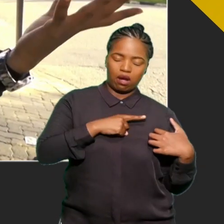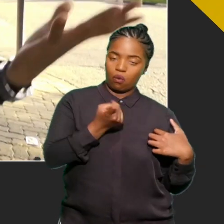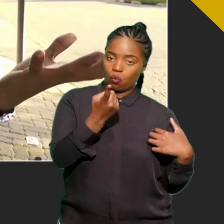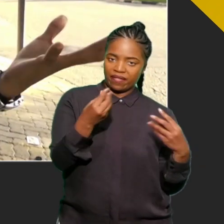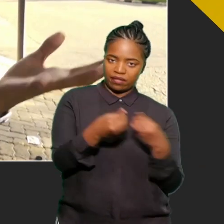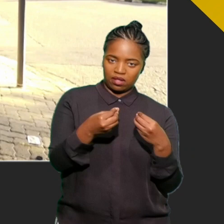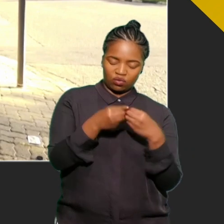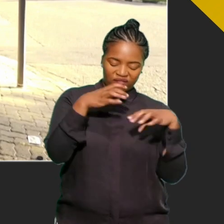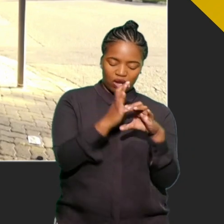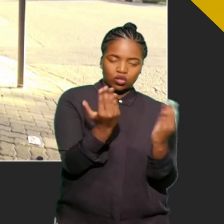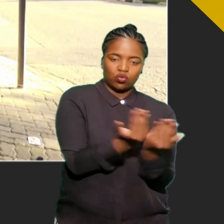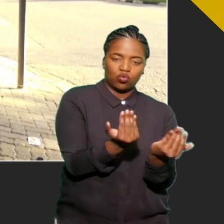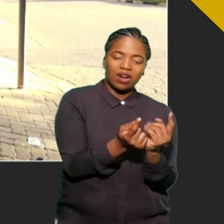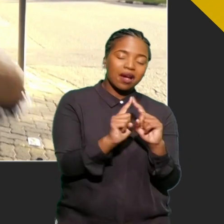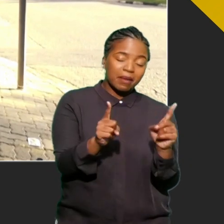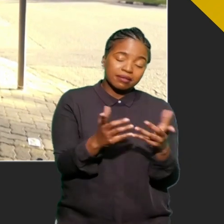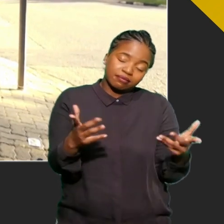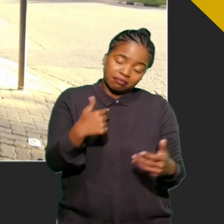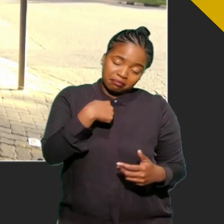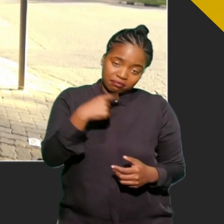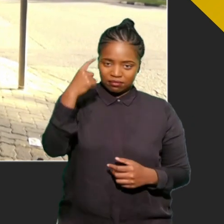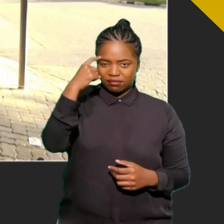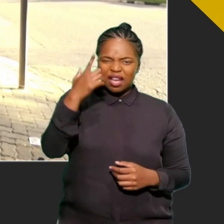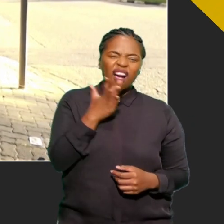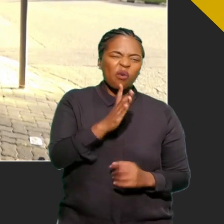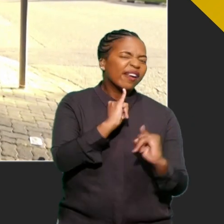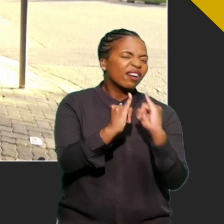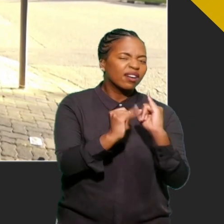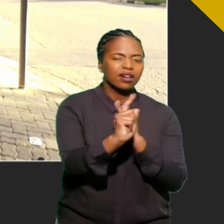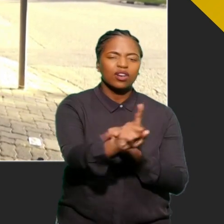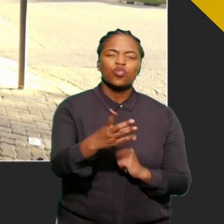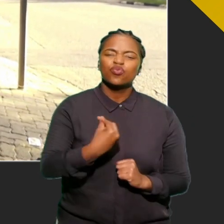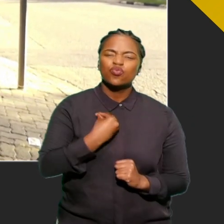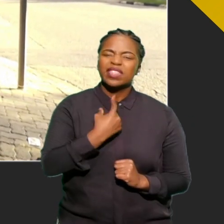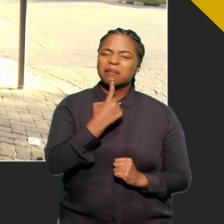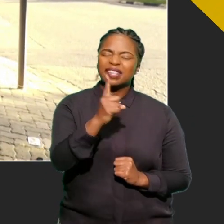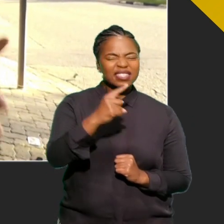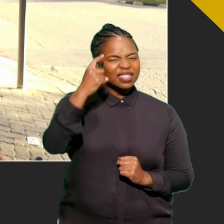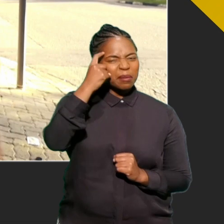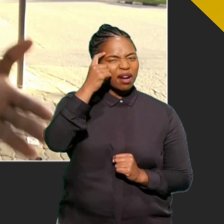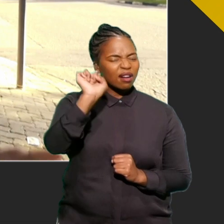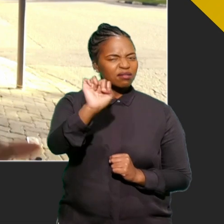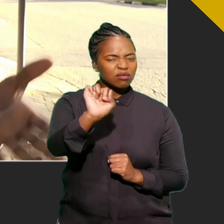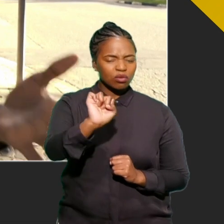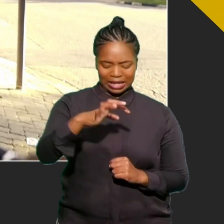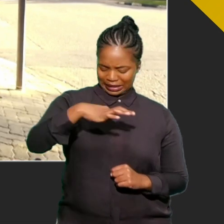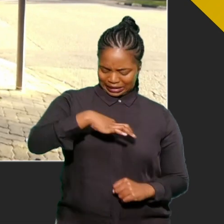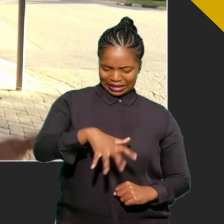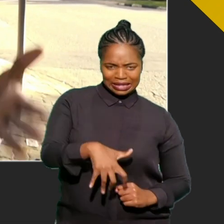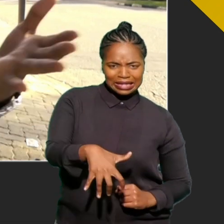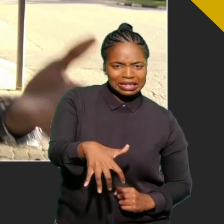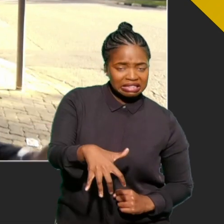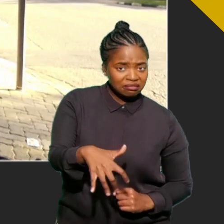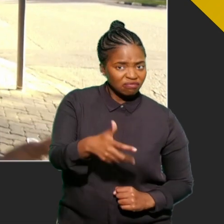focused on you already, Siskol. But that's just my take. And in Funuku Vangabanda Bacha, I started Babatini Nabon, Sfunukuazi, why inani Labanduana